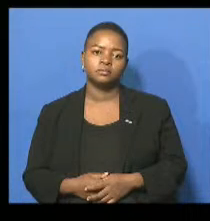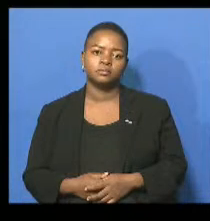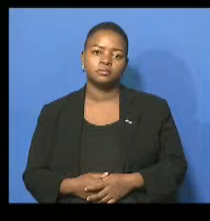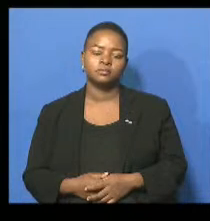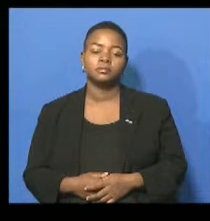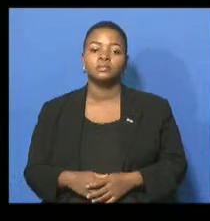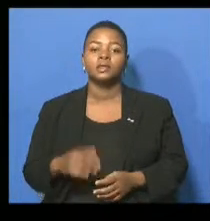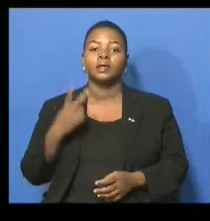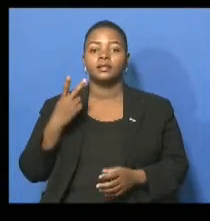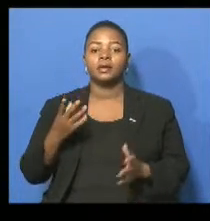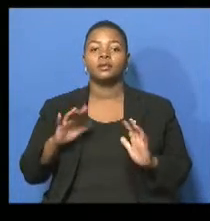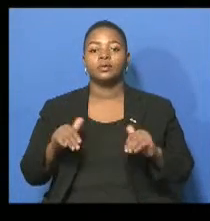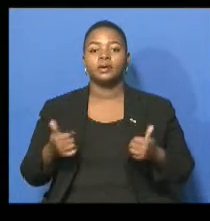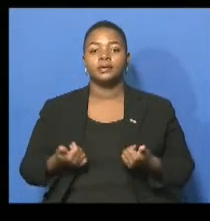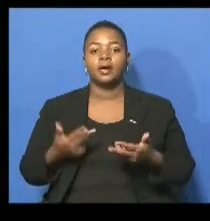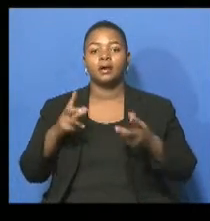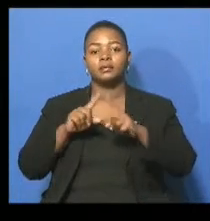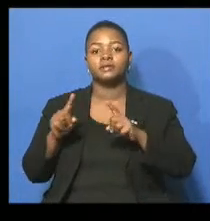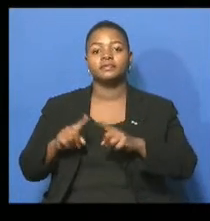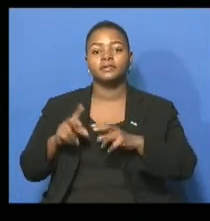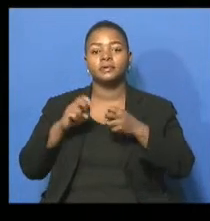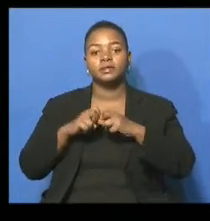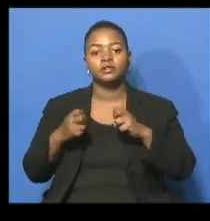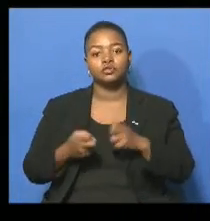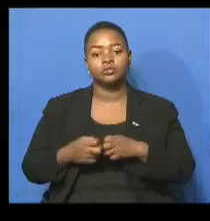psychosocial issues.